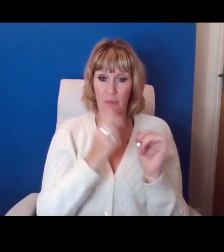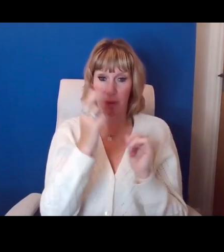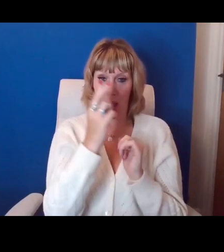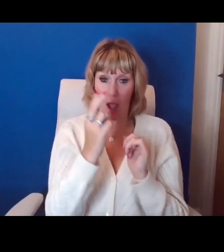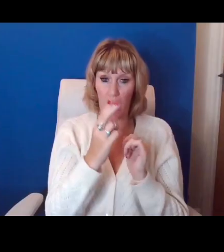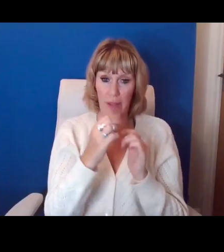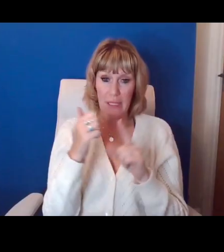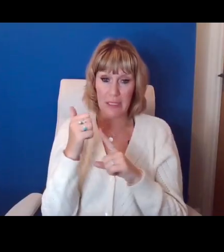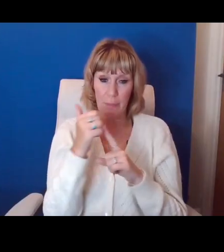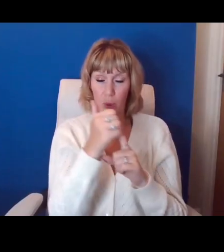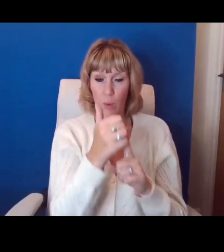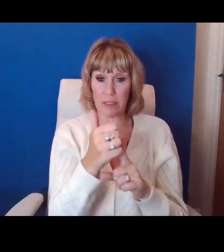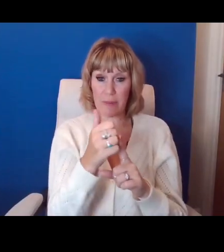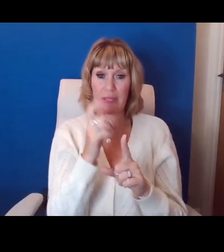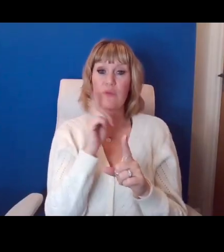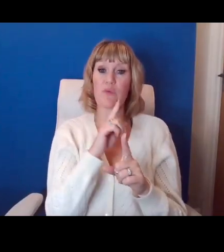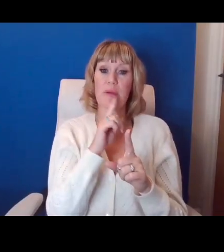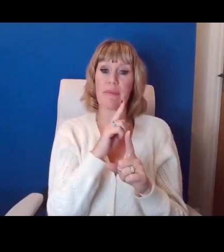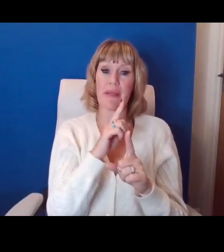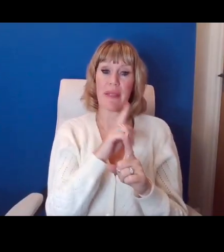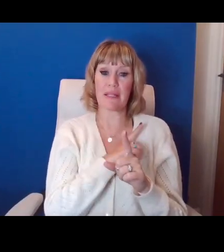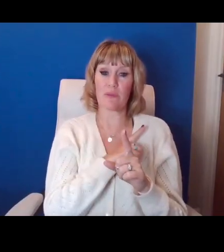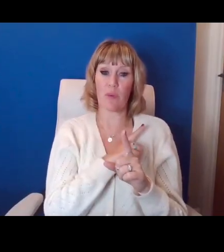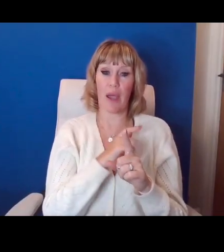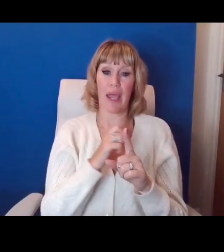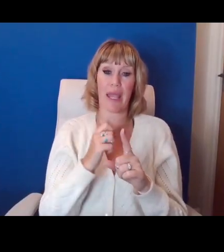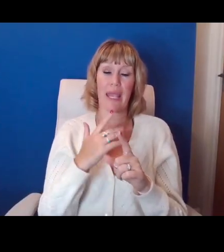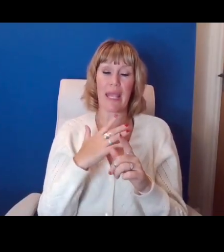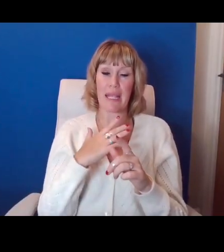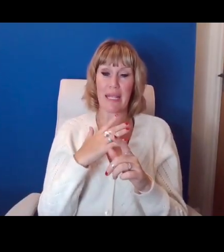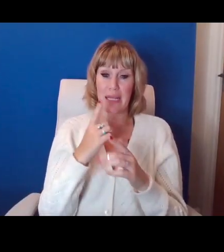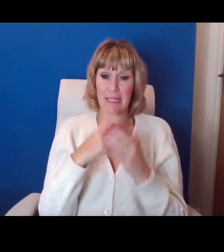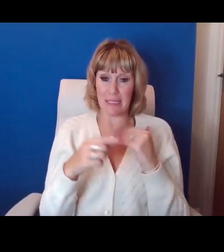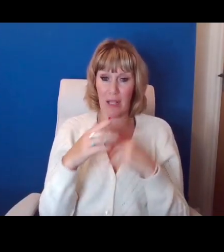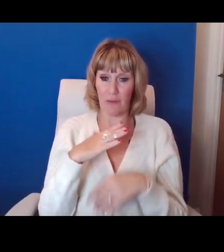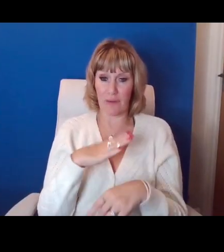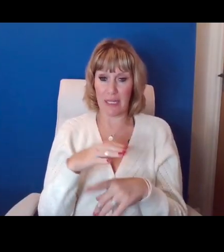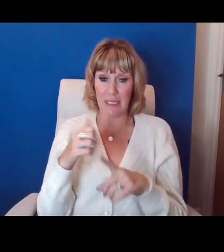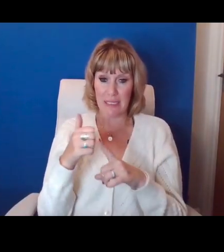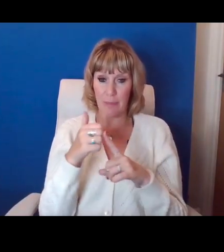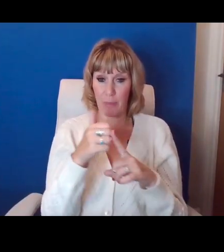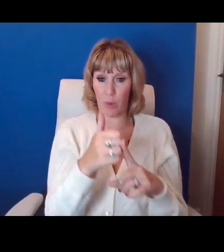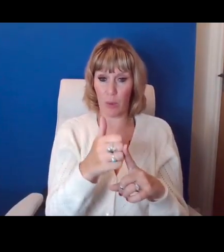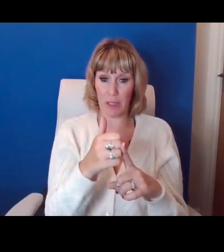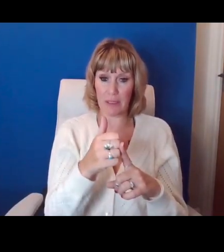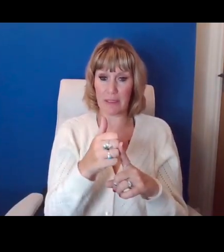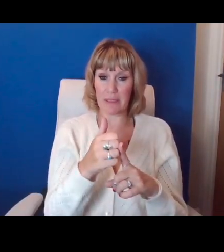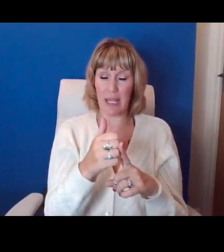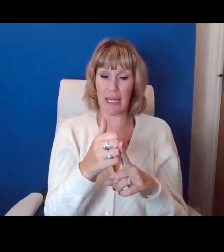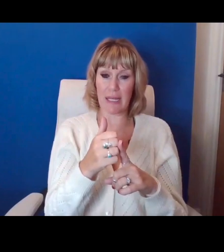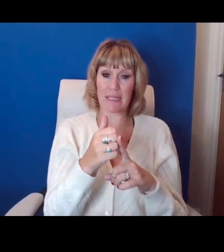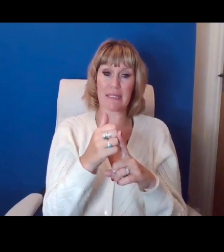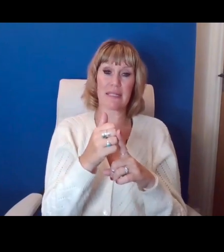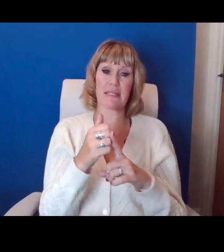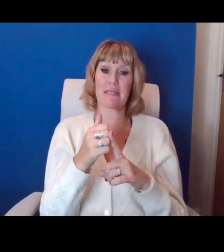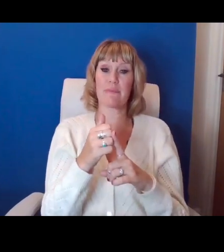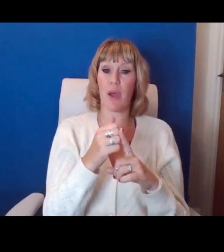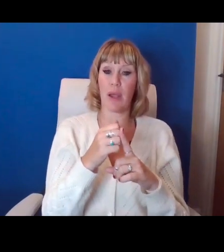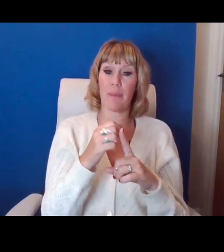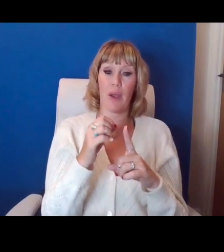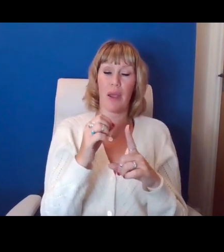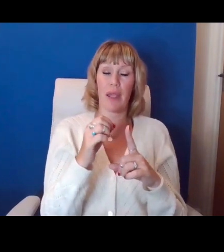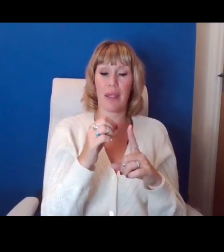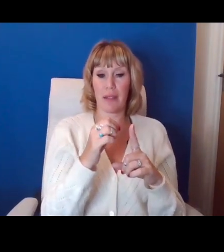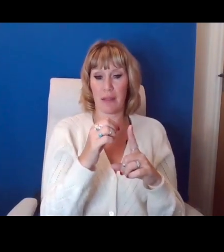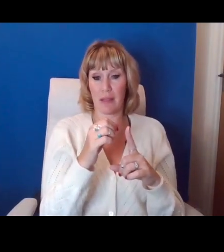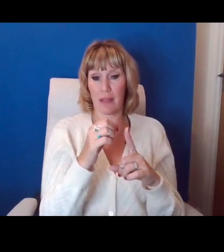these women, so my piece is called Self Needs Support. It's inspired by Van Dyck's Pembroke family portrait. Thank